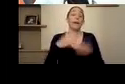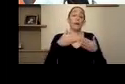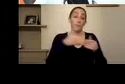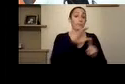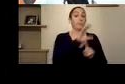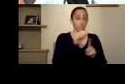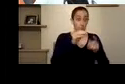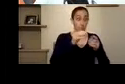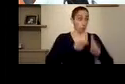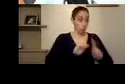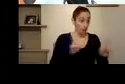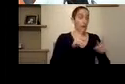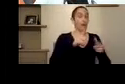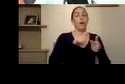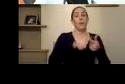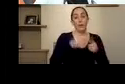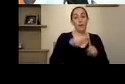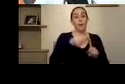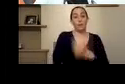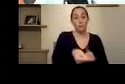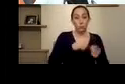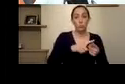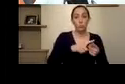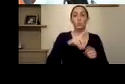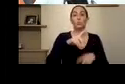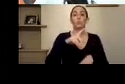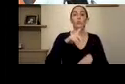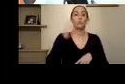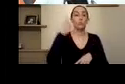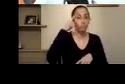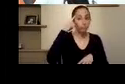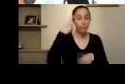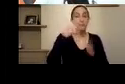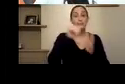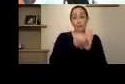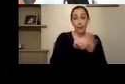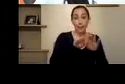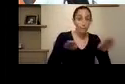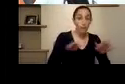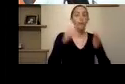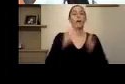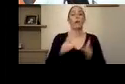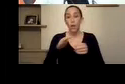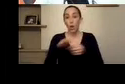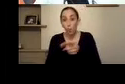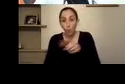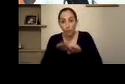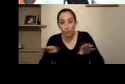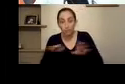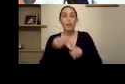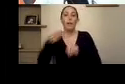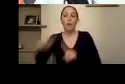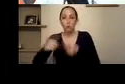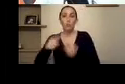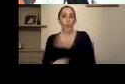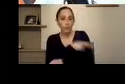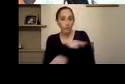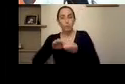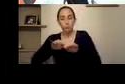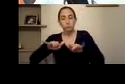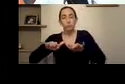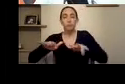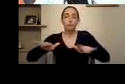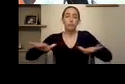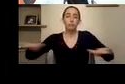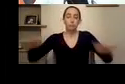to local hospital practices and pharmacies. And so the likelihood that that'll happen before